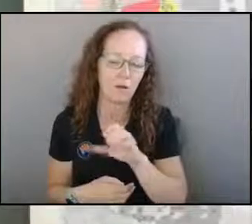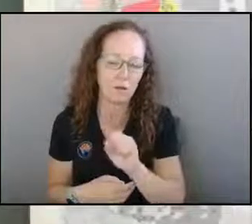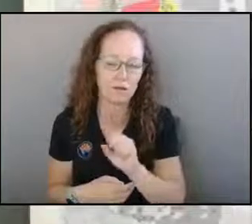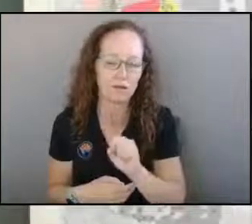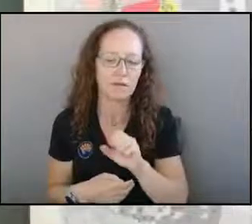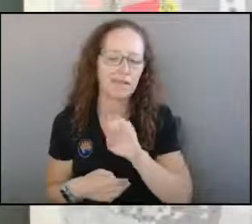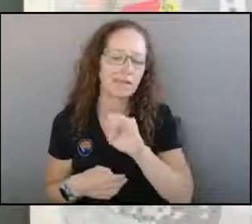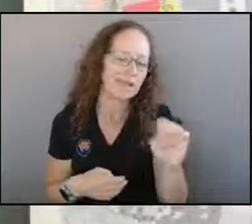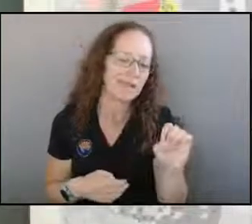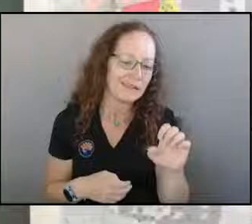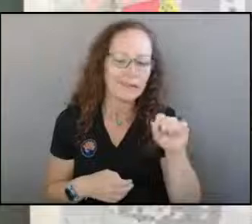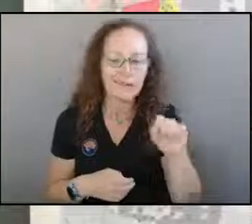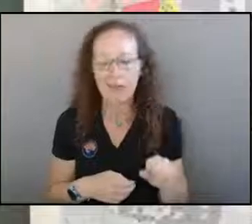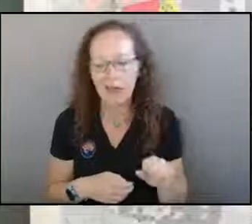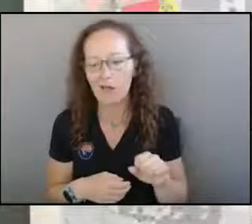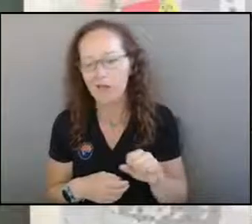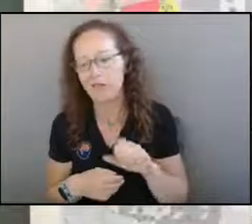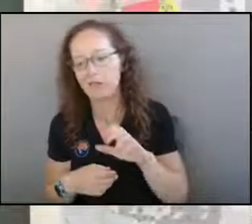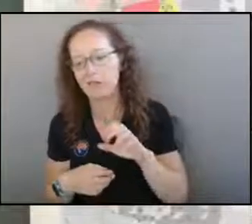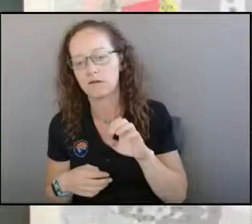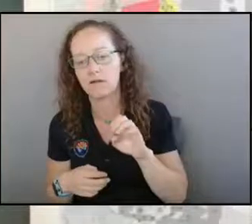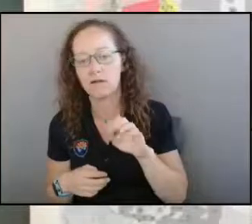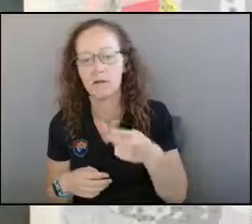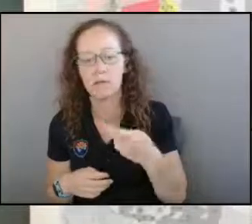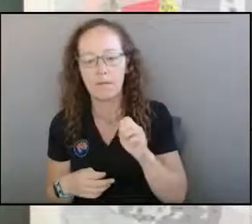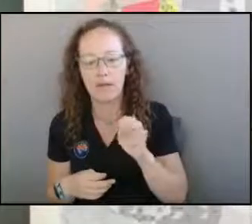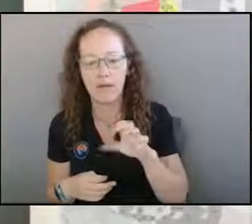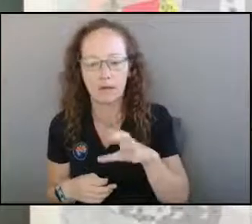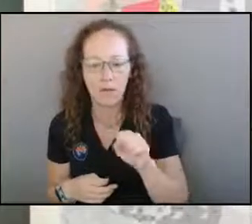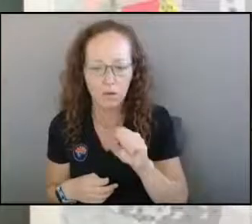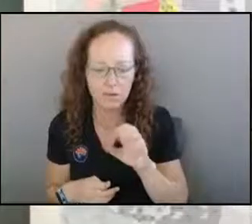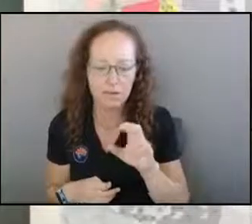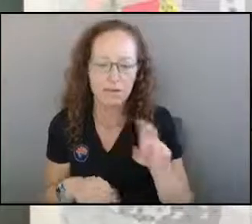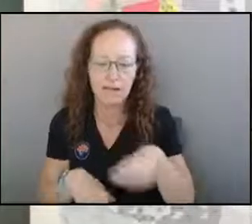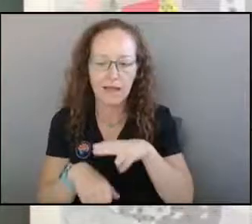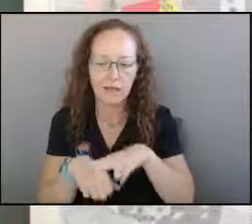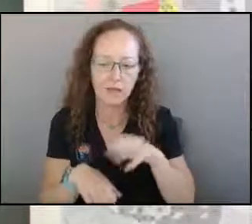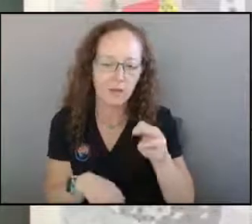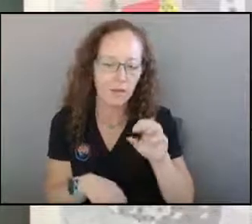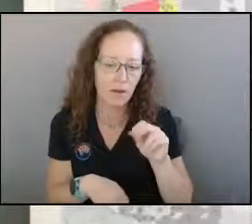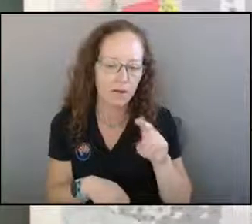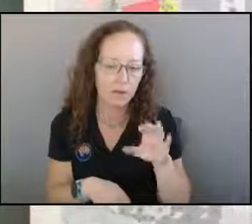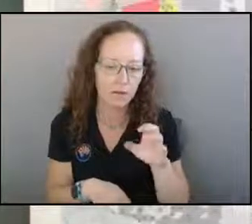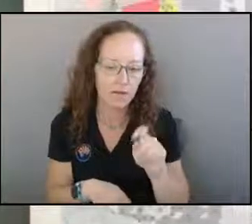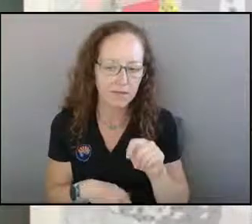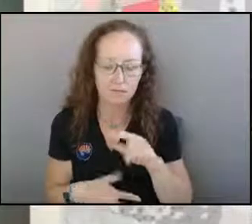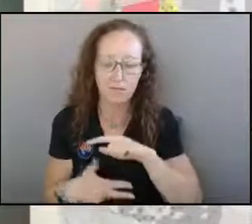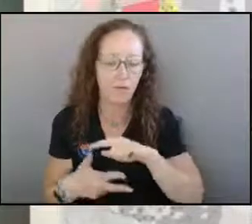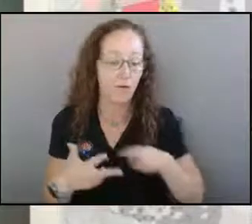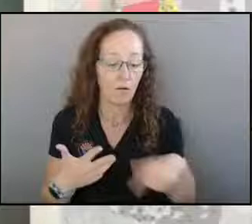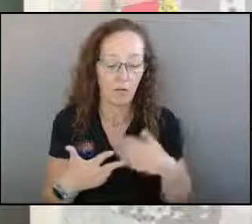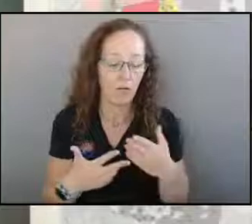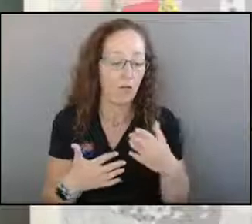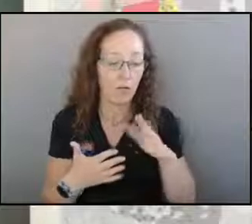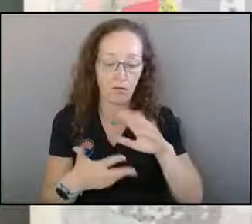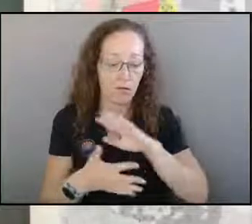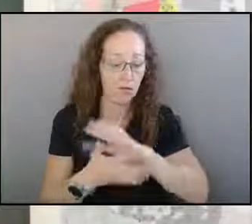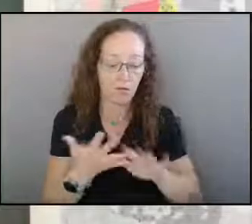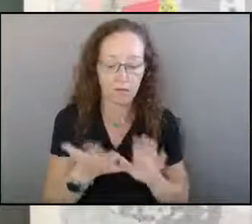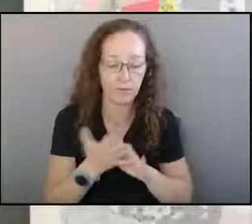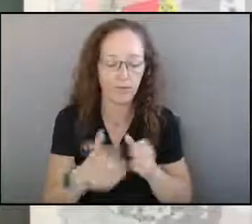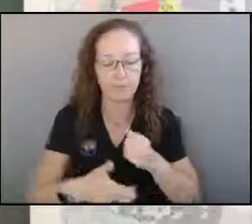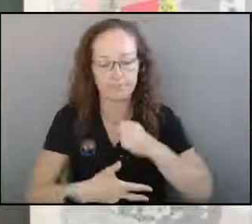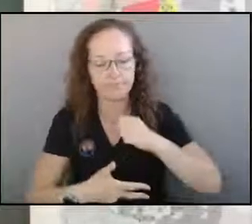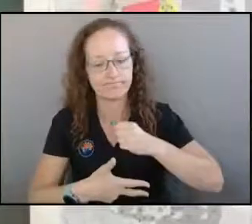Monument. We went ahead and put all of that area into a ready status, which of course is the first stage of